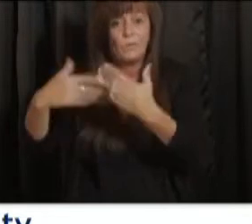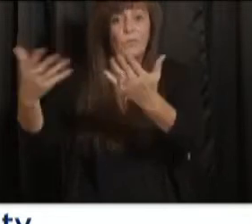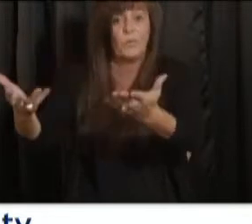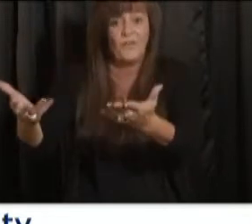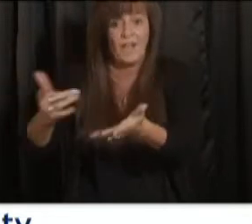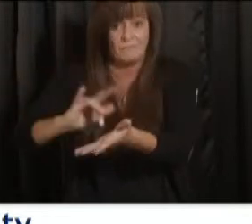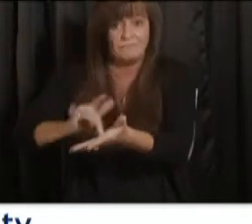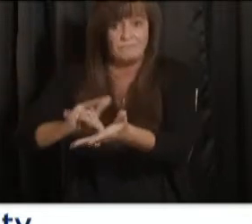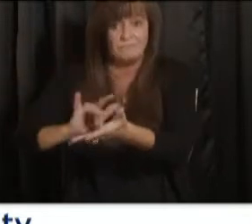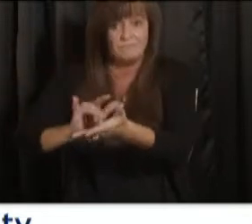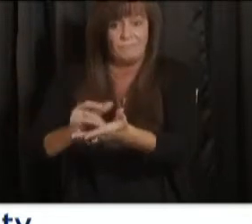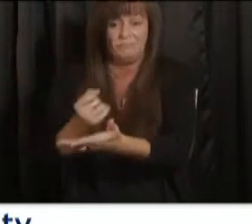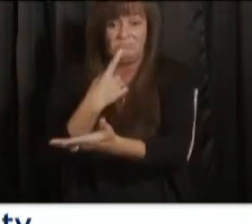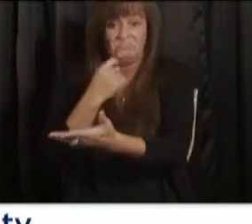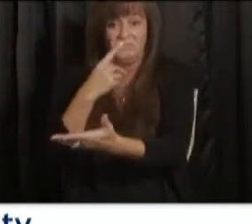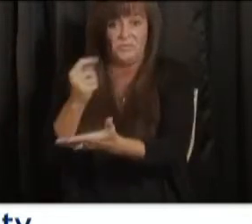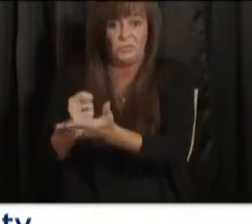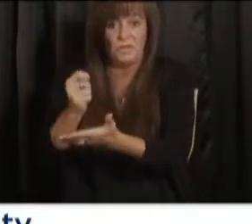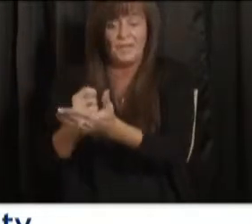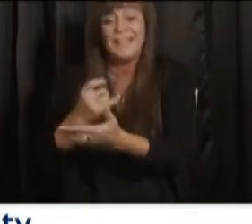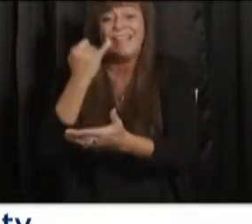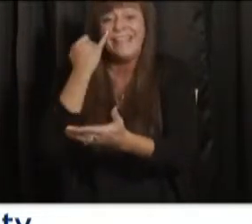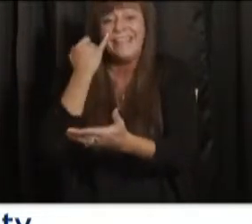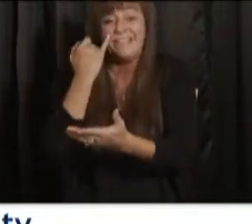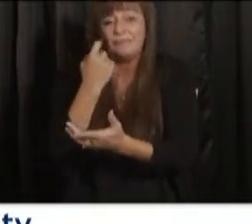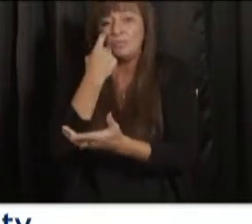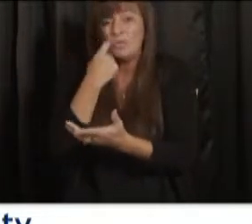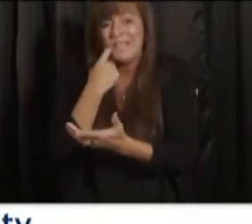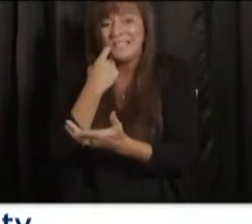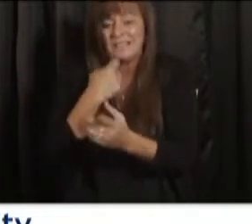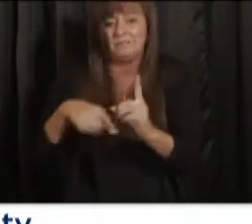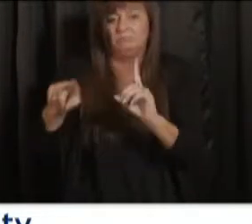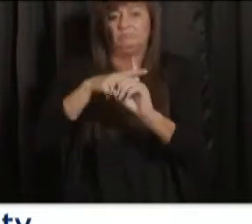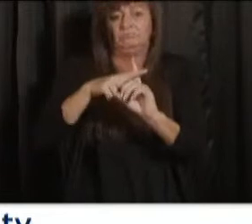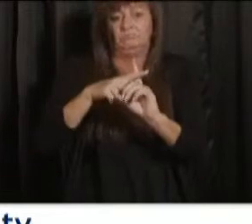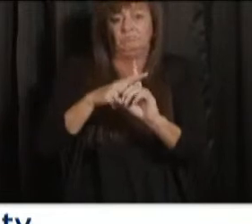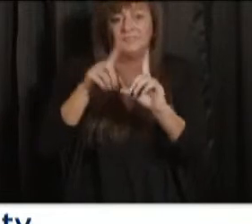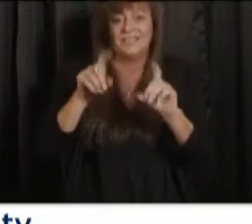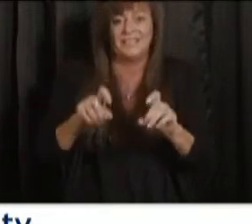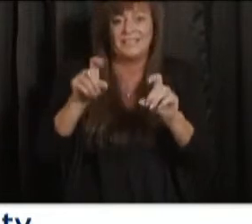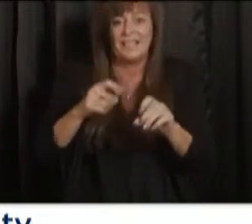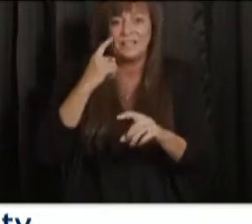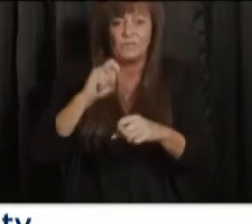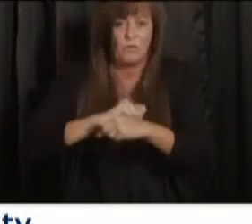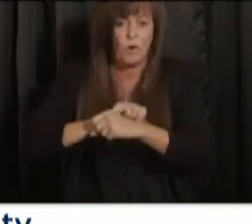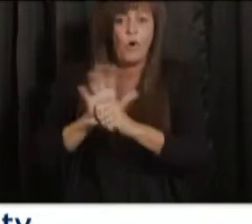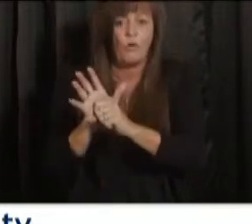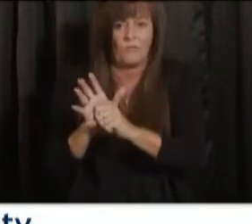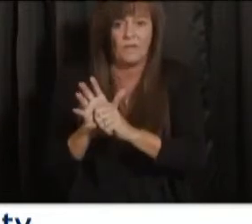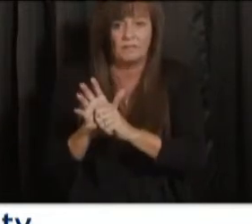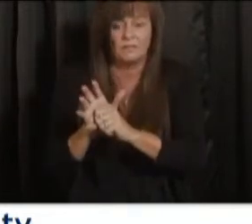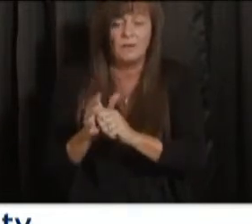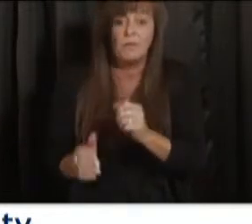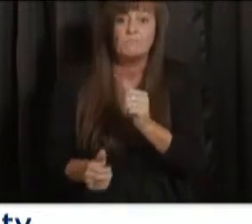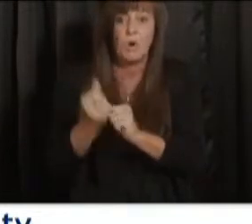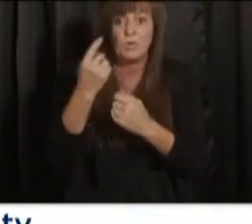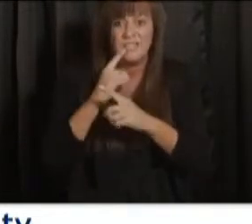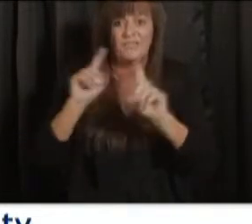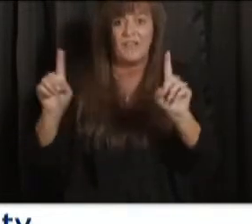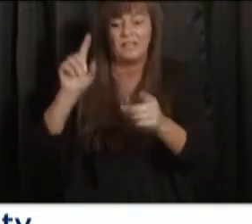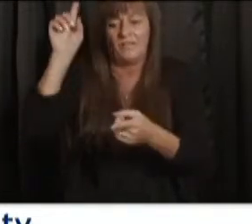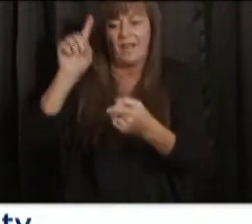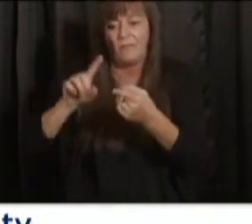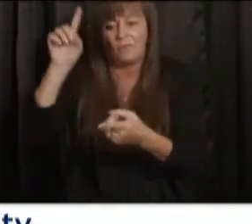folks shortly after it's effective, shortly after they are diagnosed with COVID-19. It is most effective at reducing